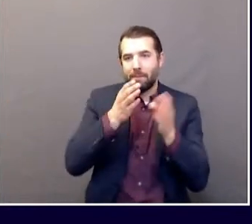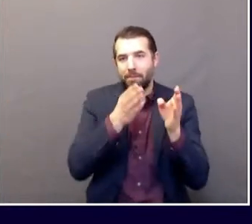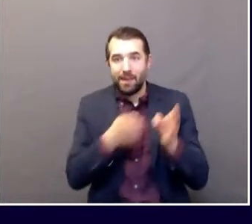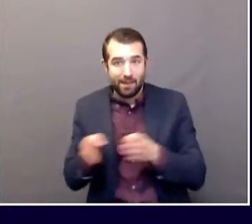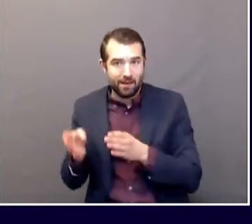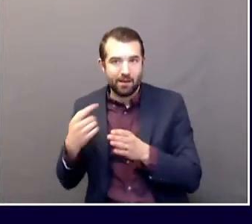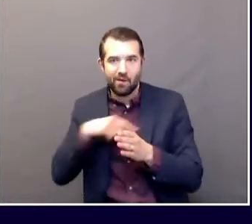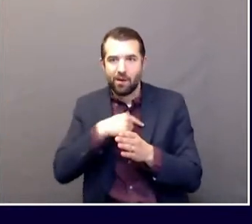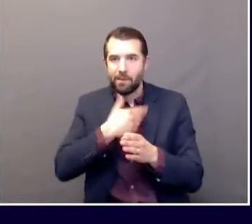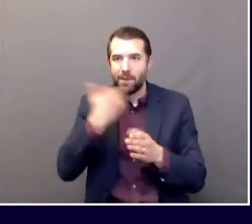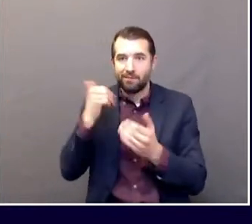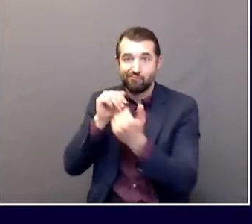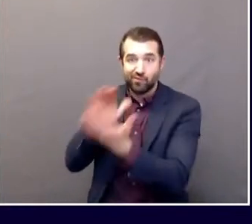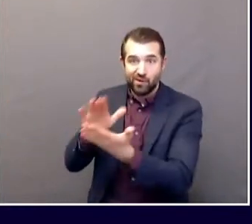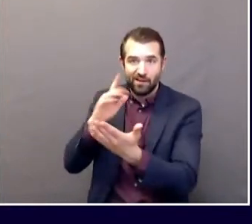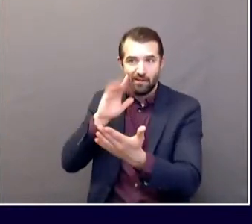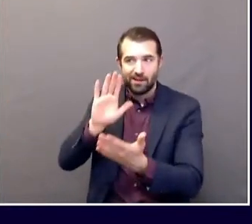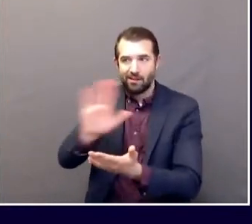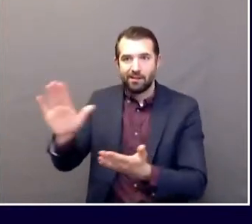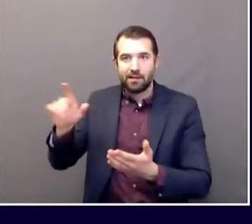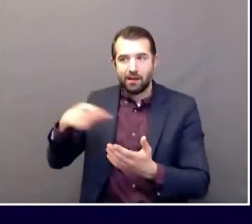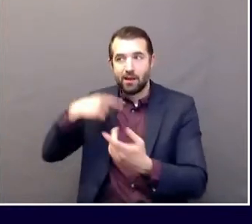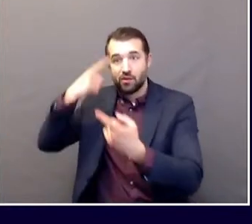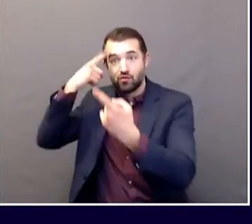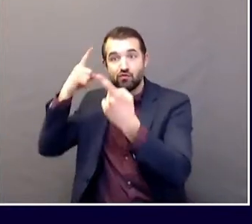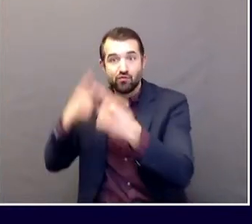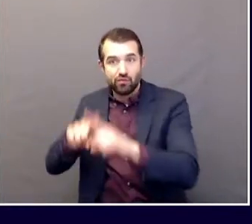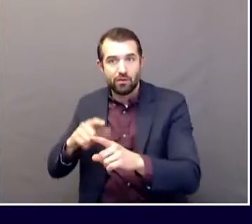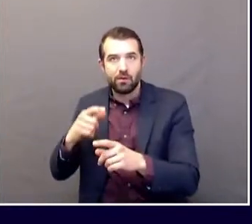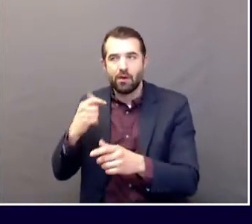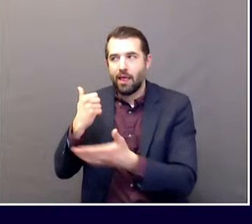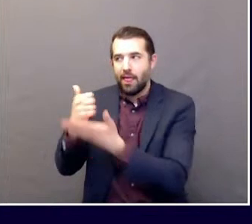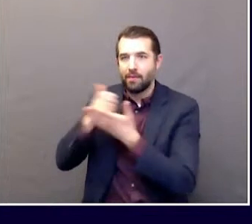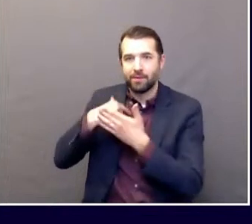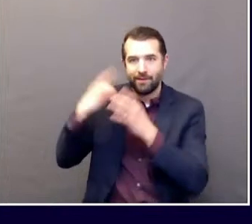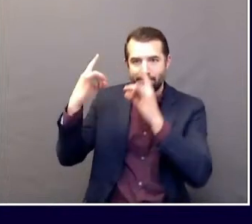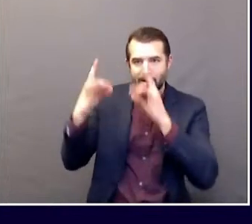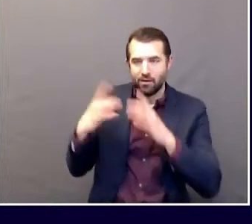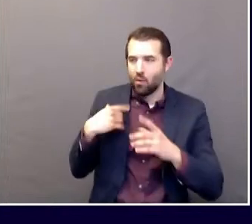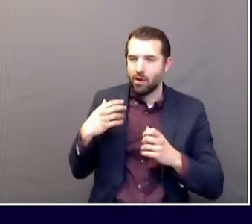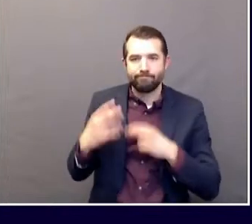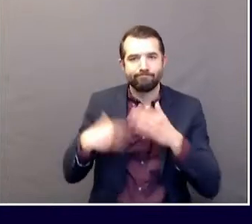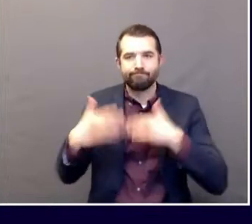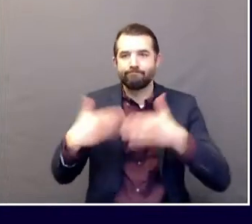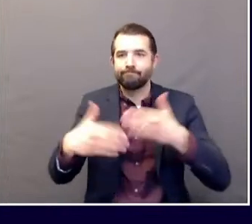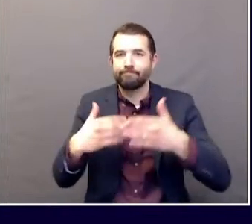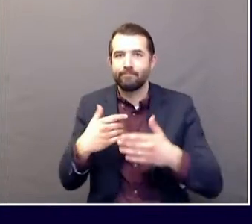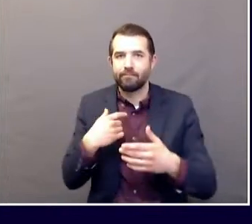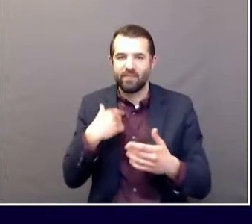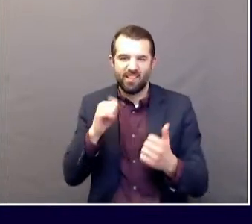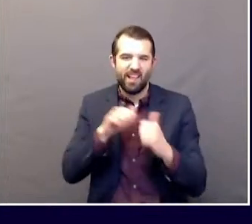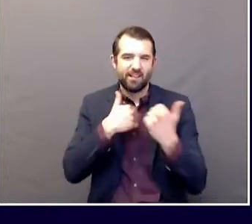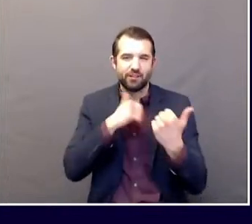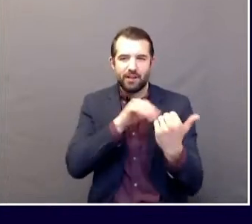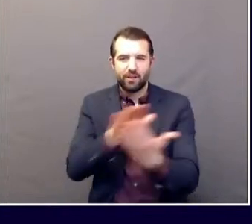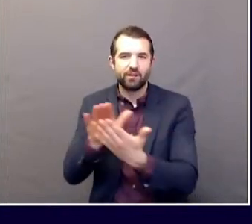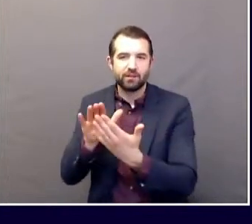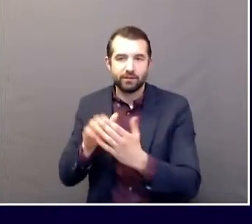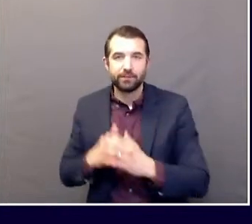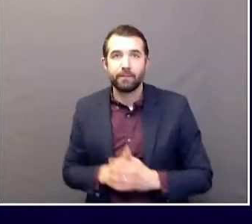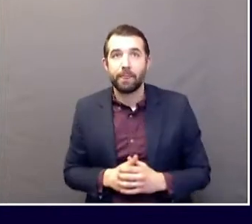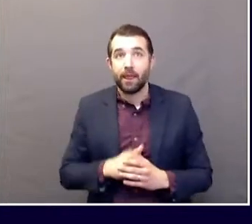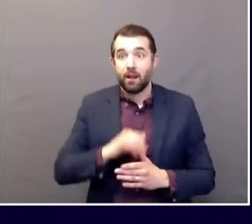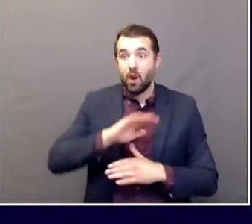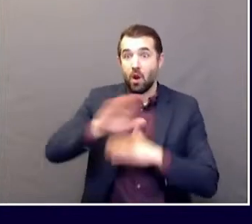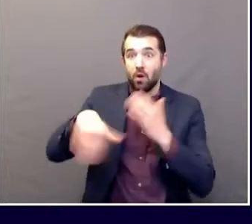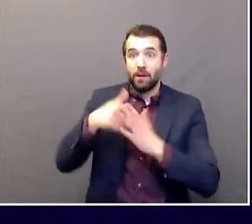through as many people in Maine as soon as possible, as well as these other strategies to try to get those who just will face barriers trying to get to